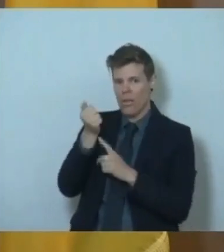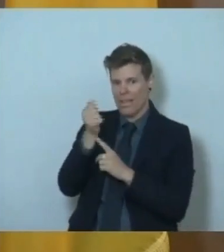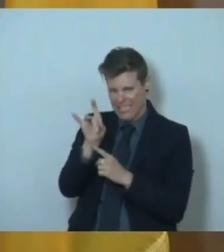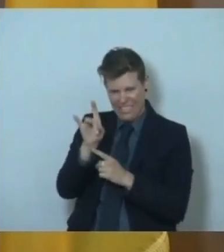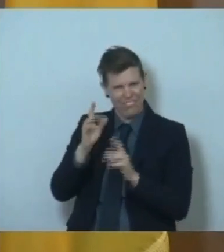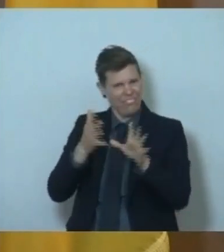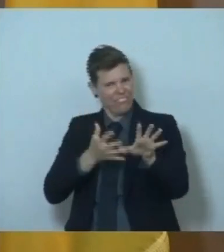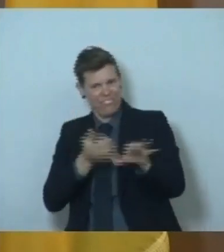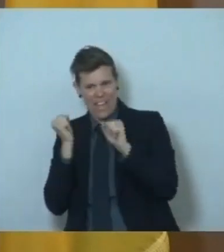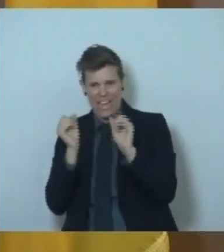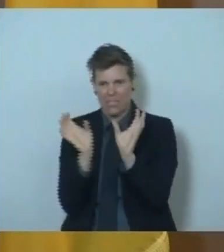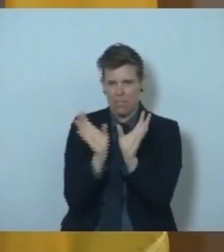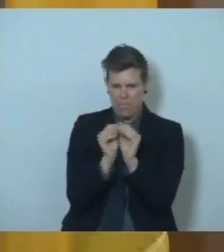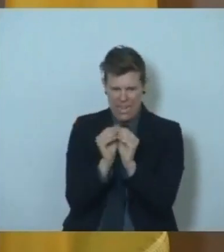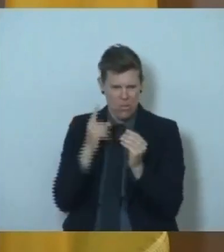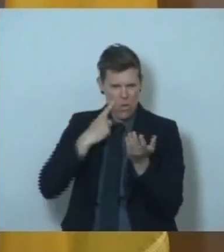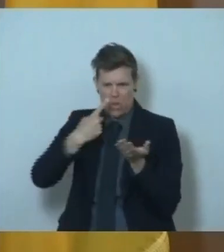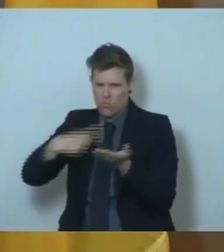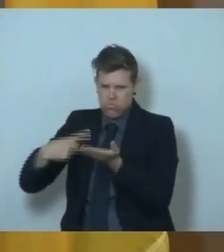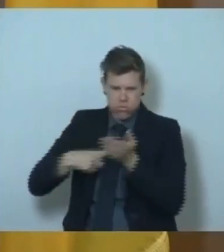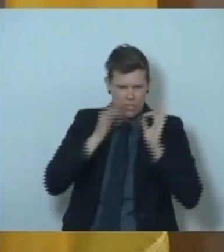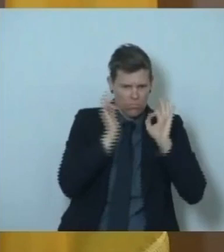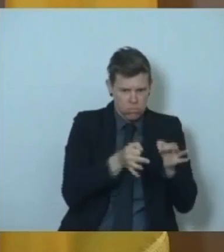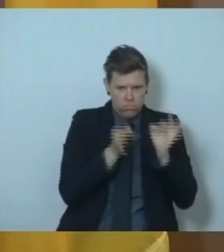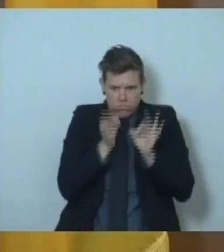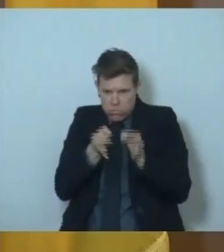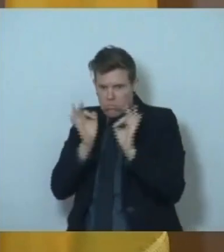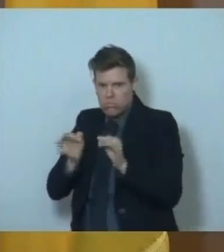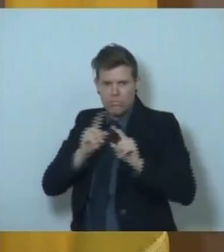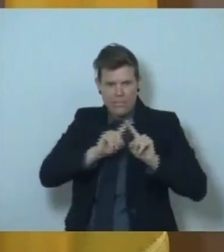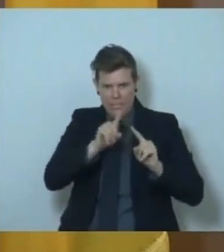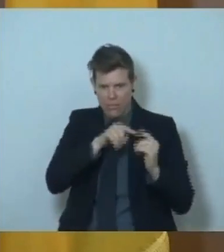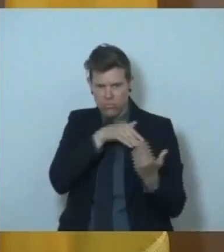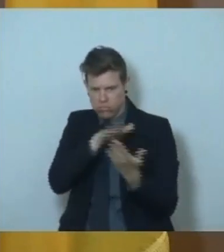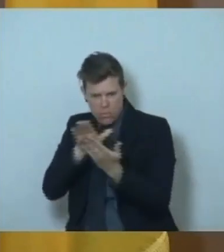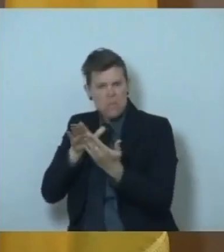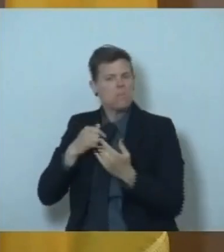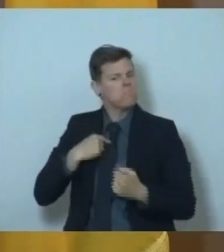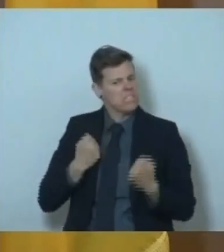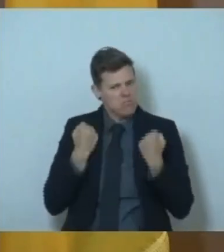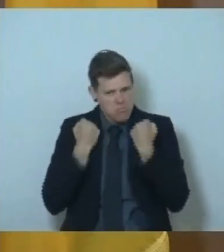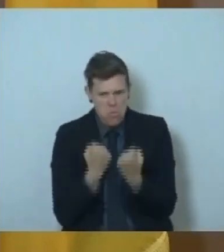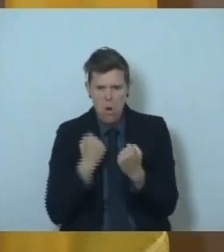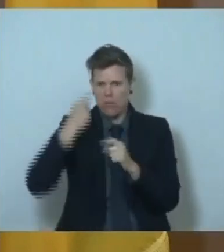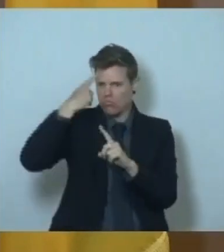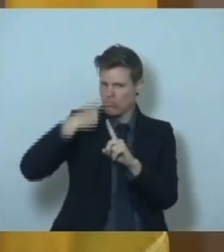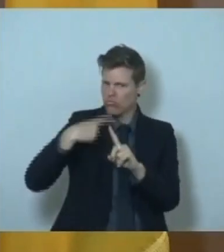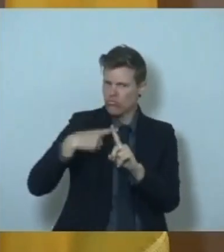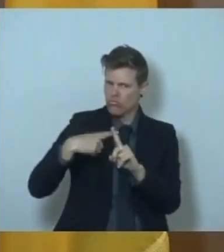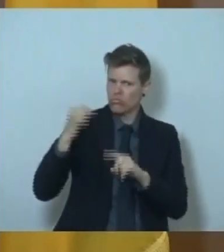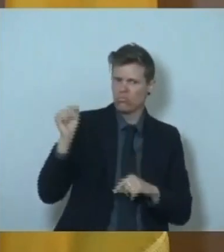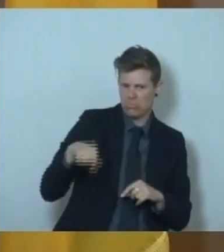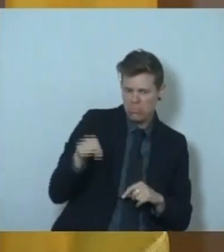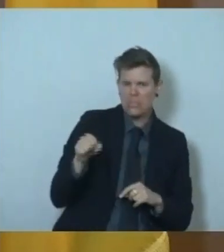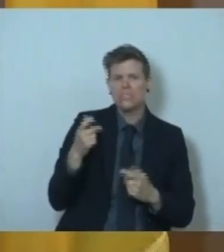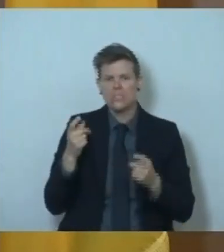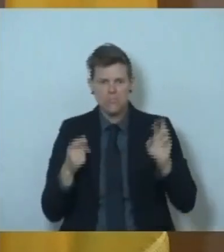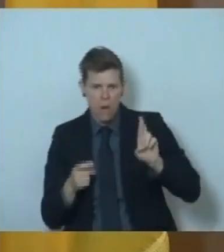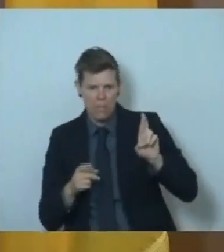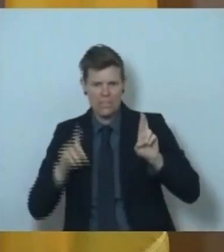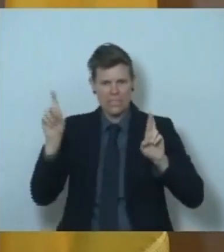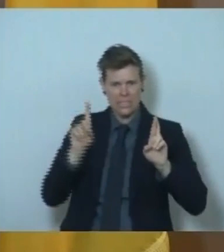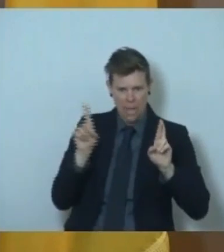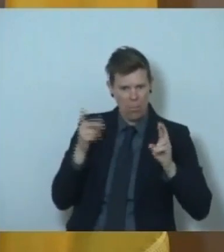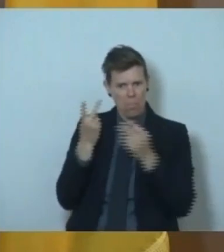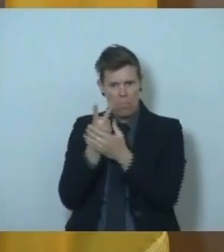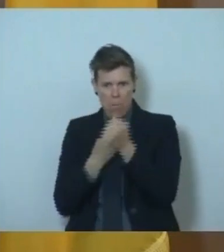ability to have great agreement, and bipartisan work is what we're hoping for, of course, to make sure that we make the